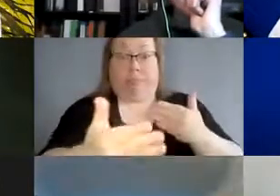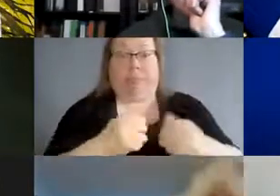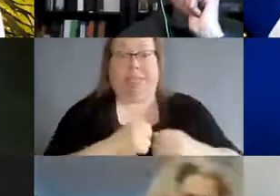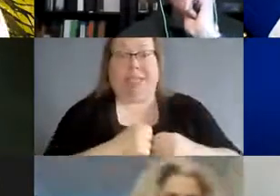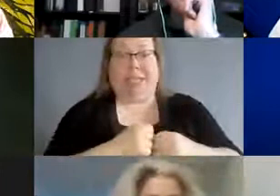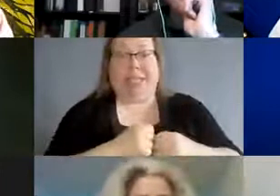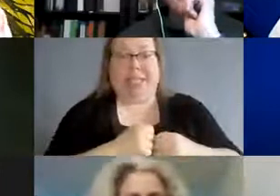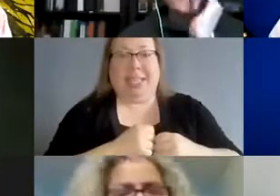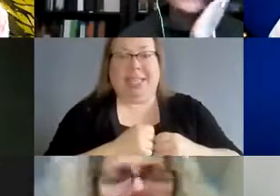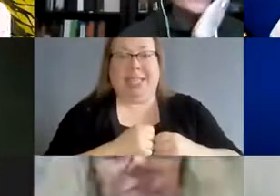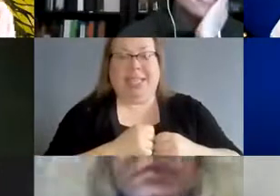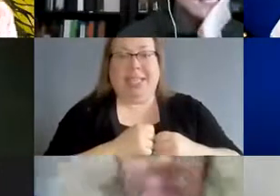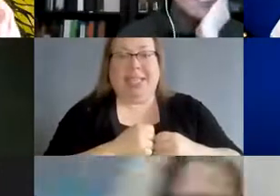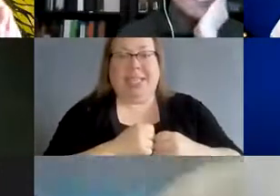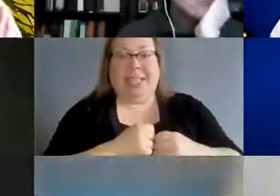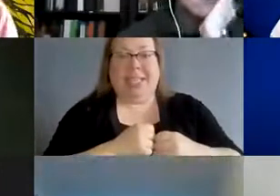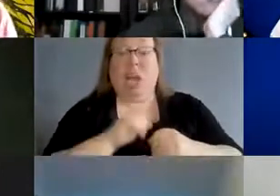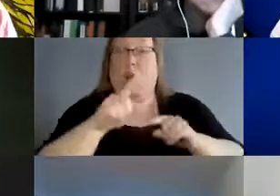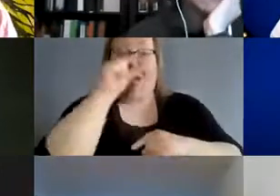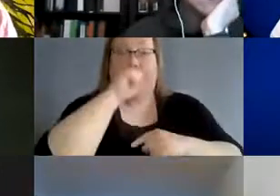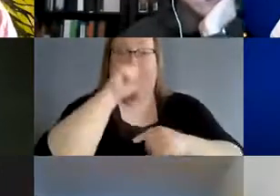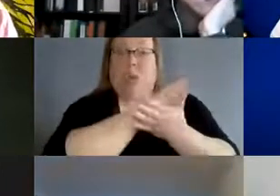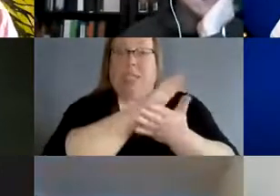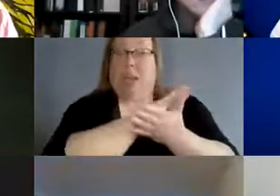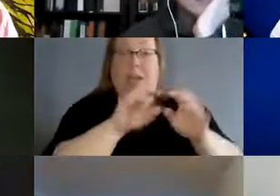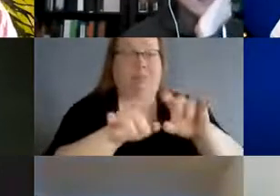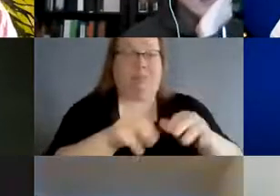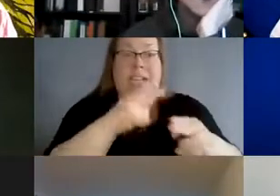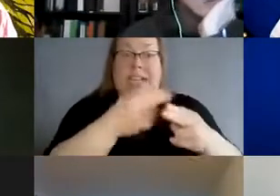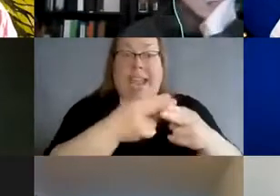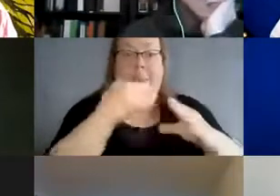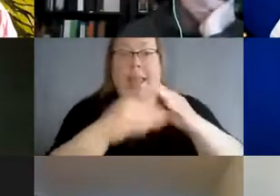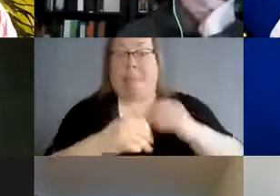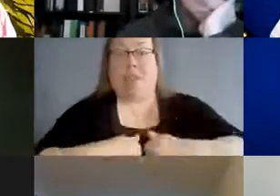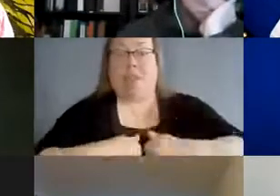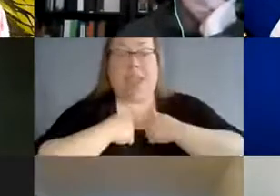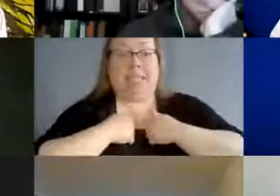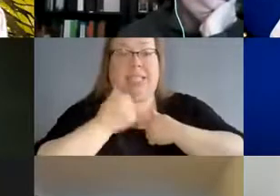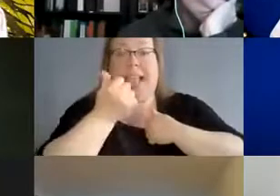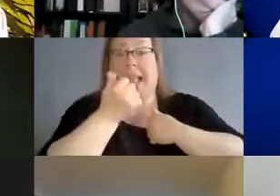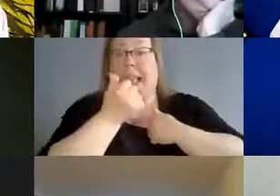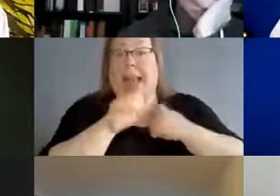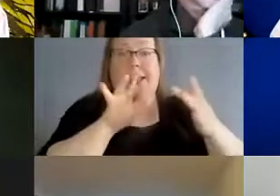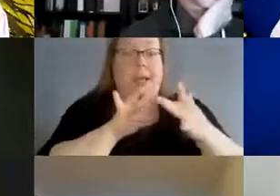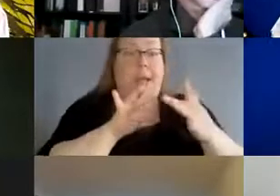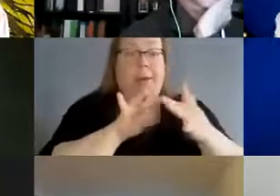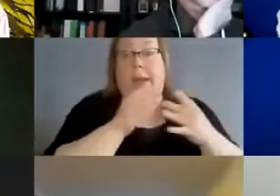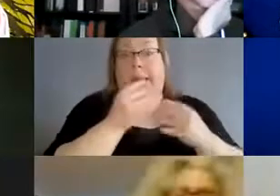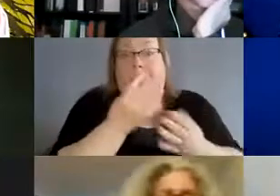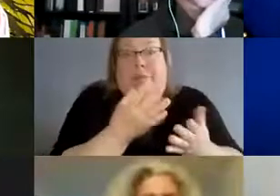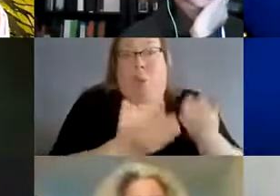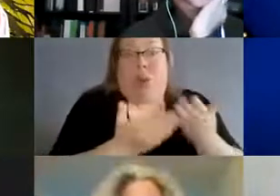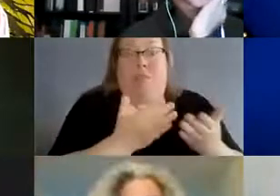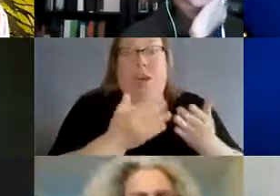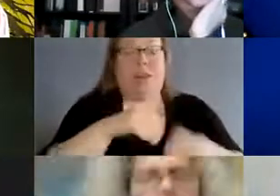movement, just go onto that Google Doc and put your name, your email address, any kind of contact, and we'd love